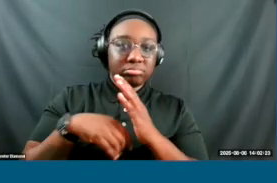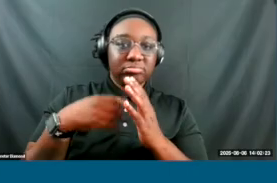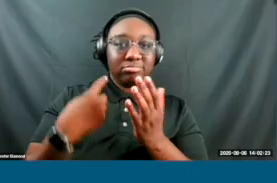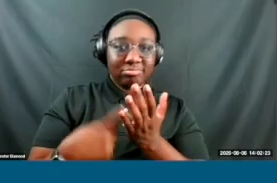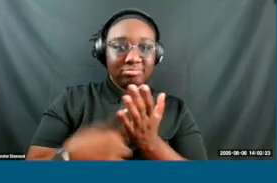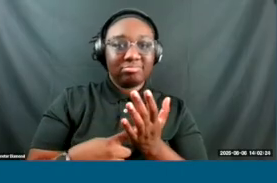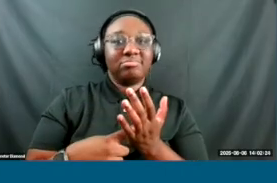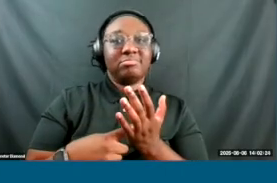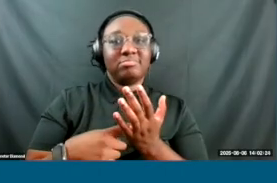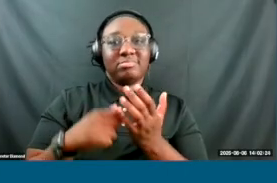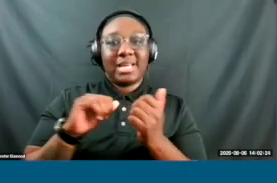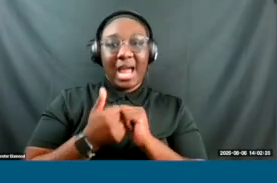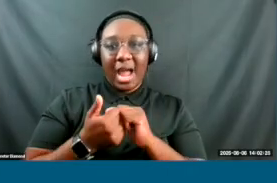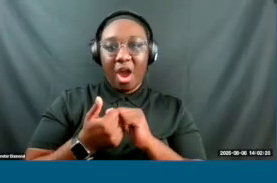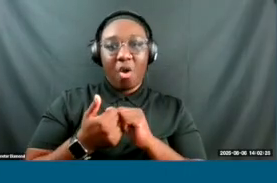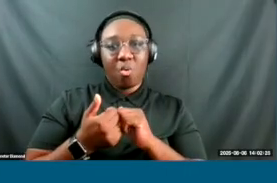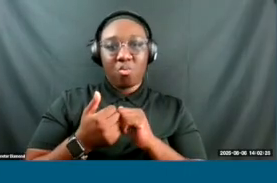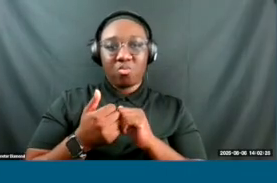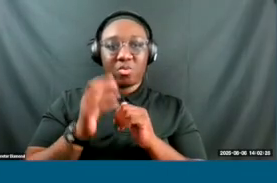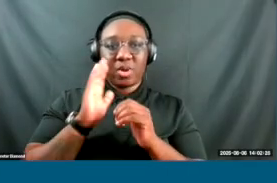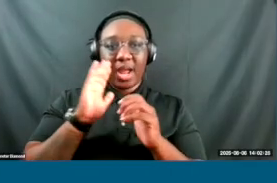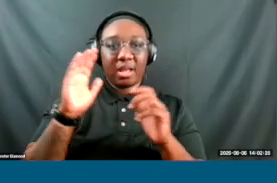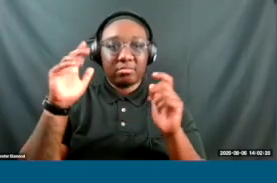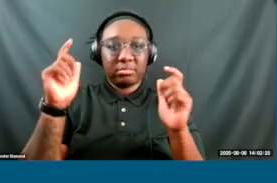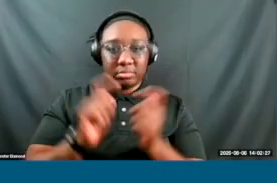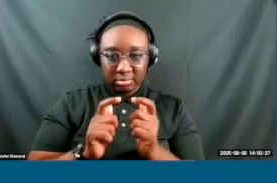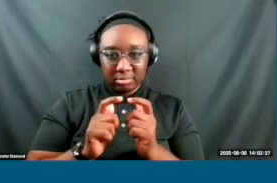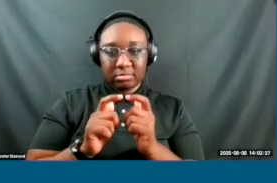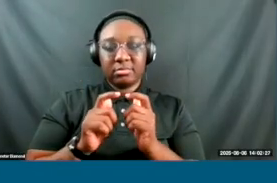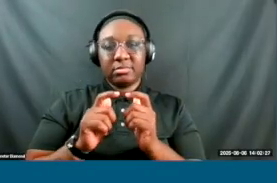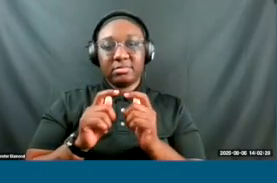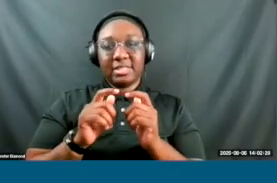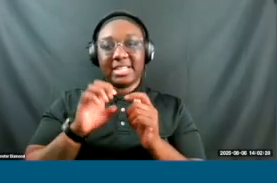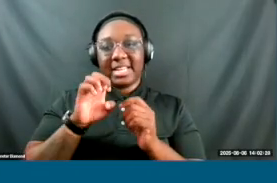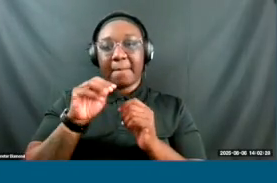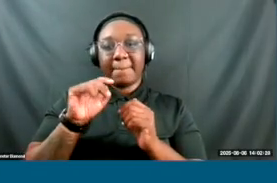light-duty vehicle affordability analysis, given the current incentive landscape,